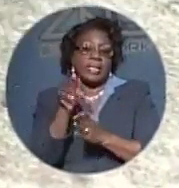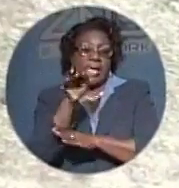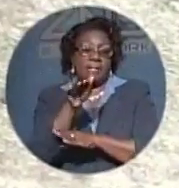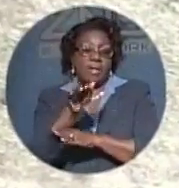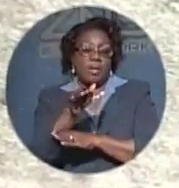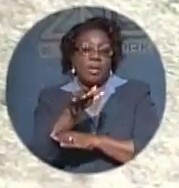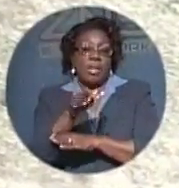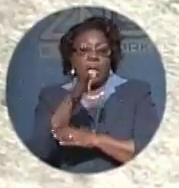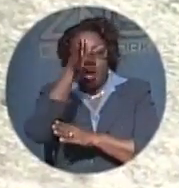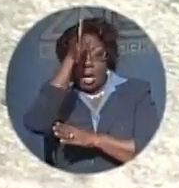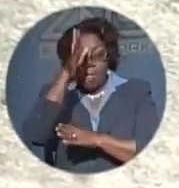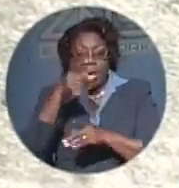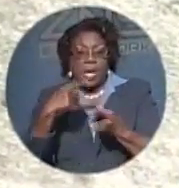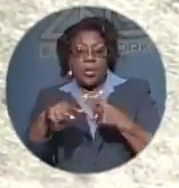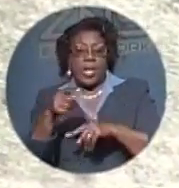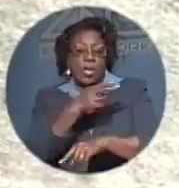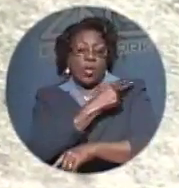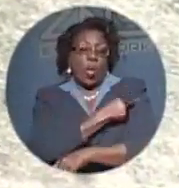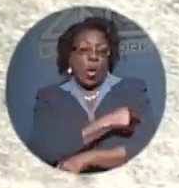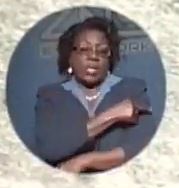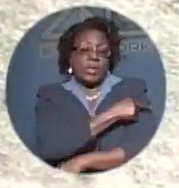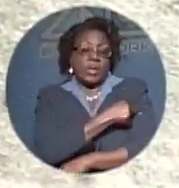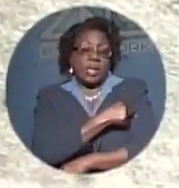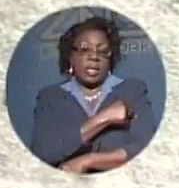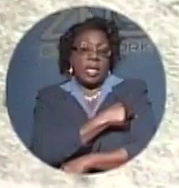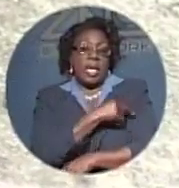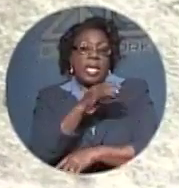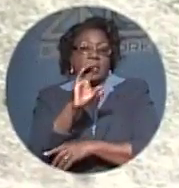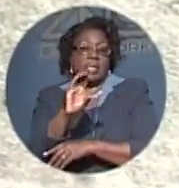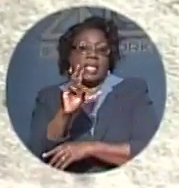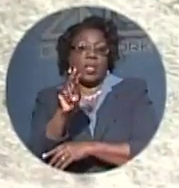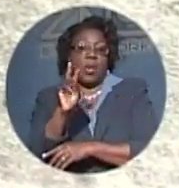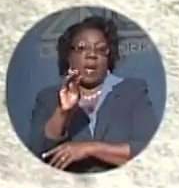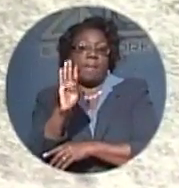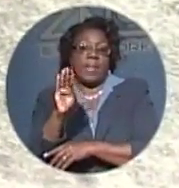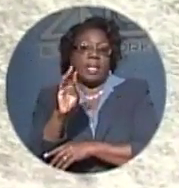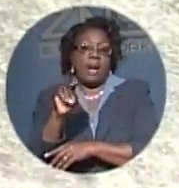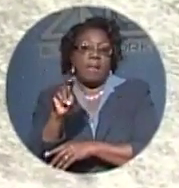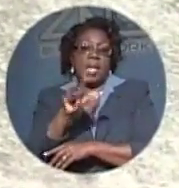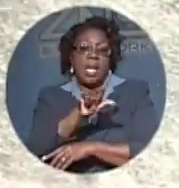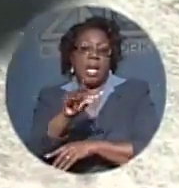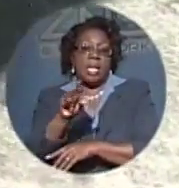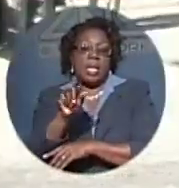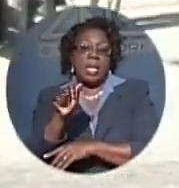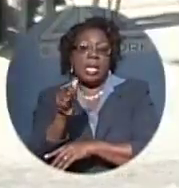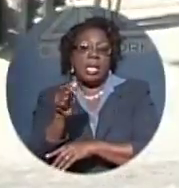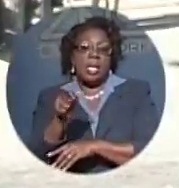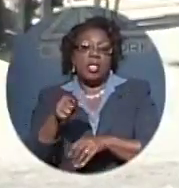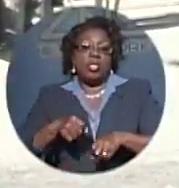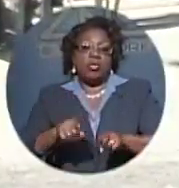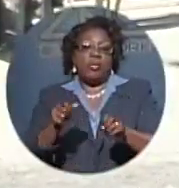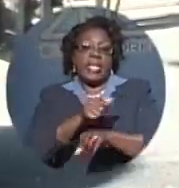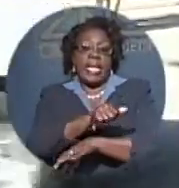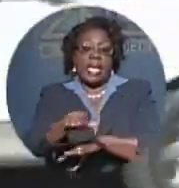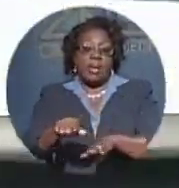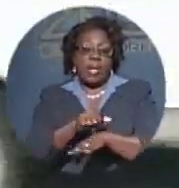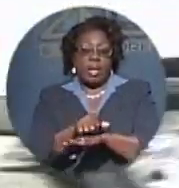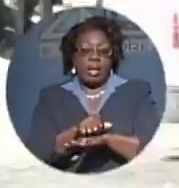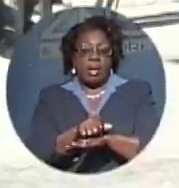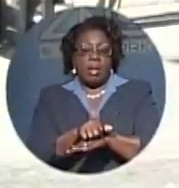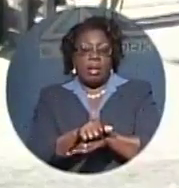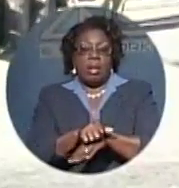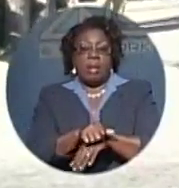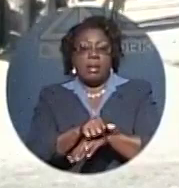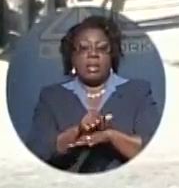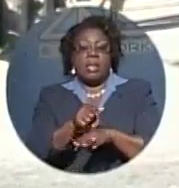man to hospital. The incident took place in the Cumberland Street area. When ZNS News arrived on the scene, the victim had already been taken to hospital by